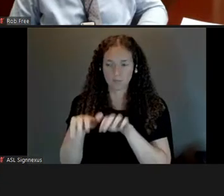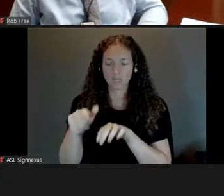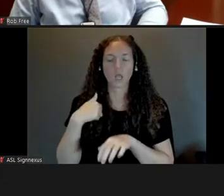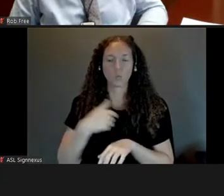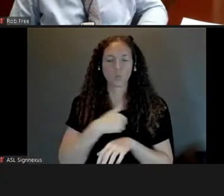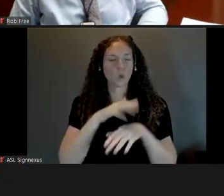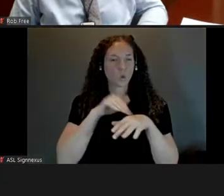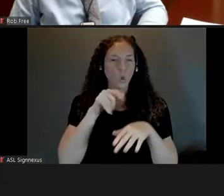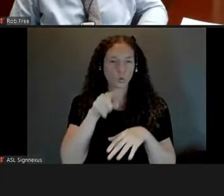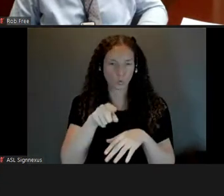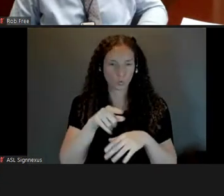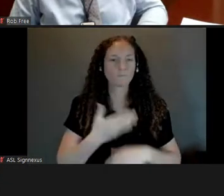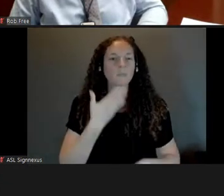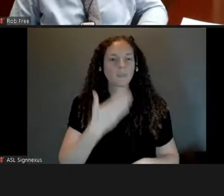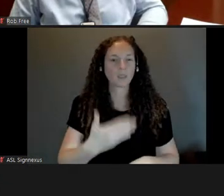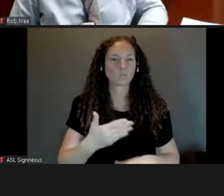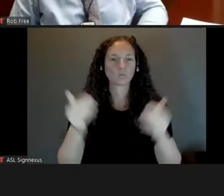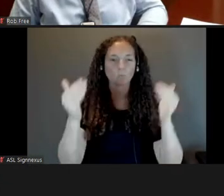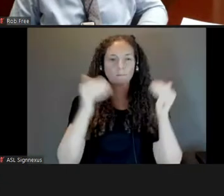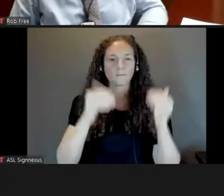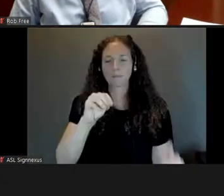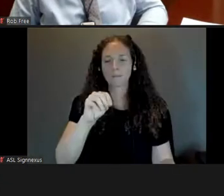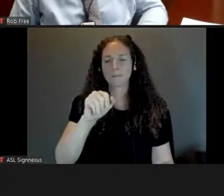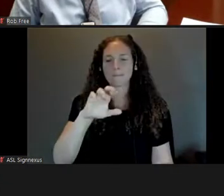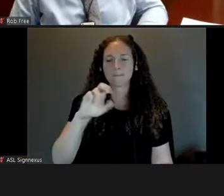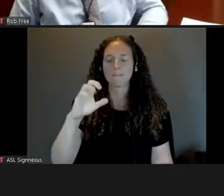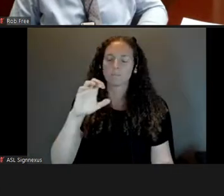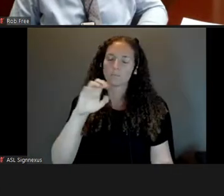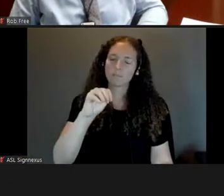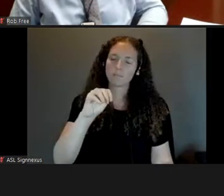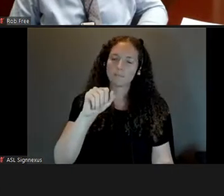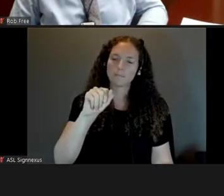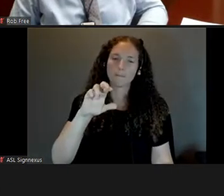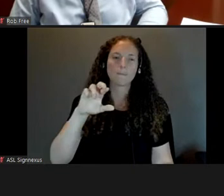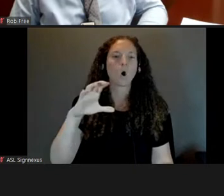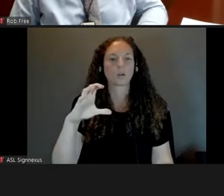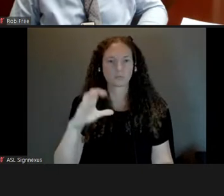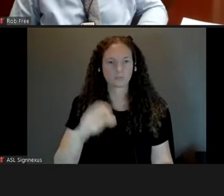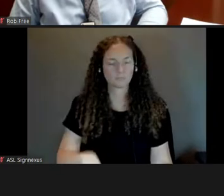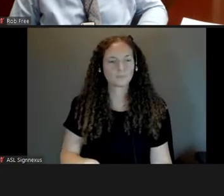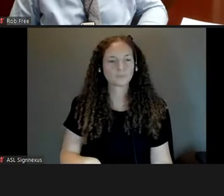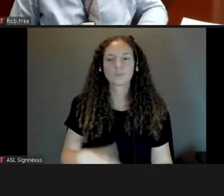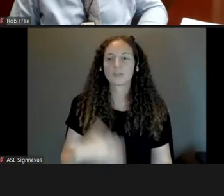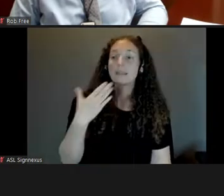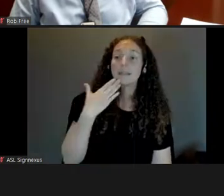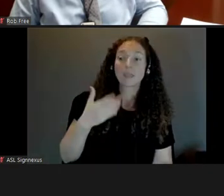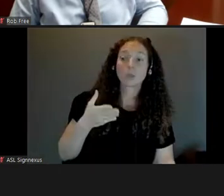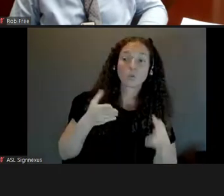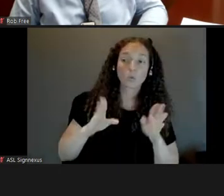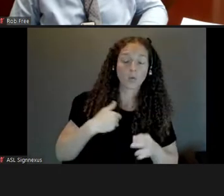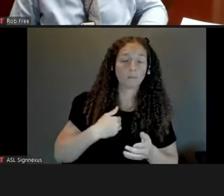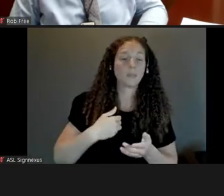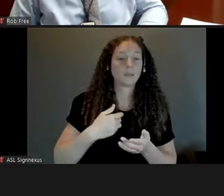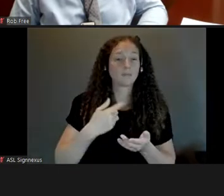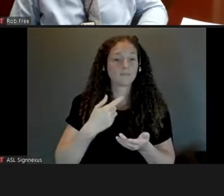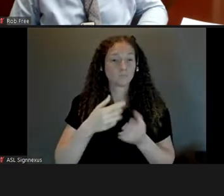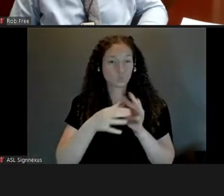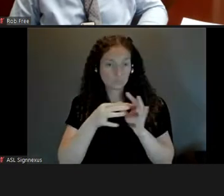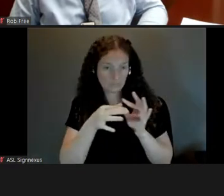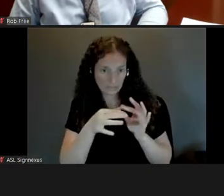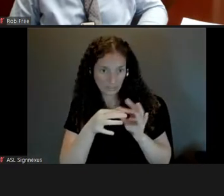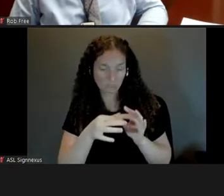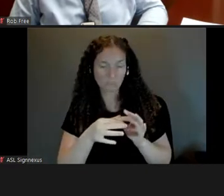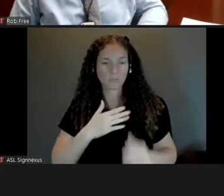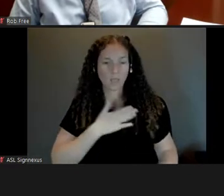you. So Mark, take it away. Okay. Thank you for giving me this opportunity to speak. And I appreciate your having these open